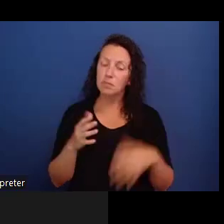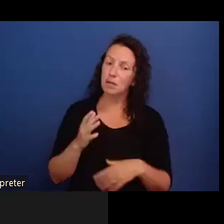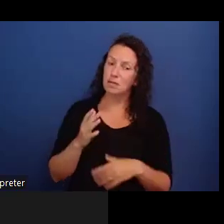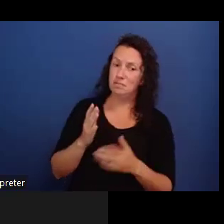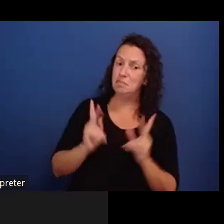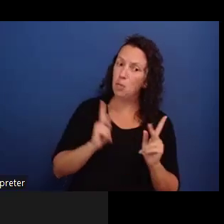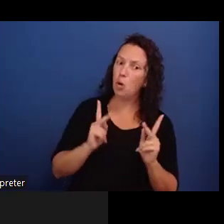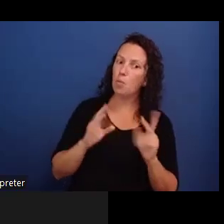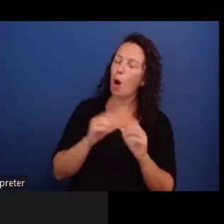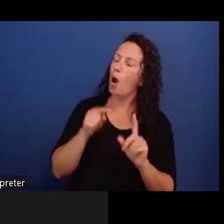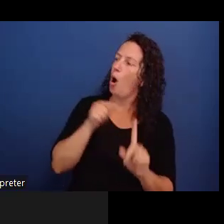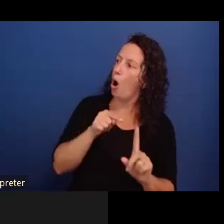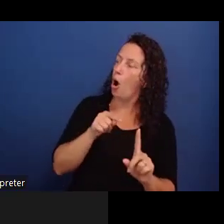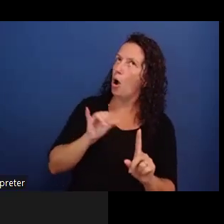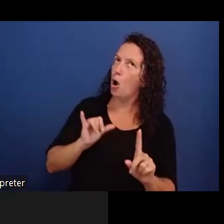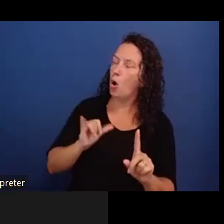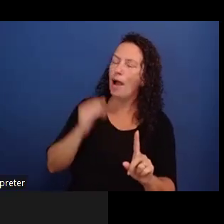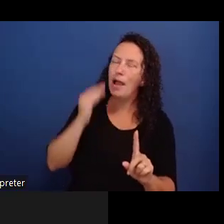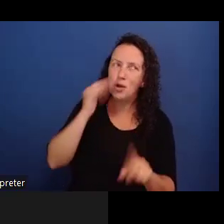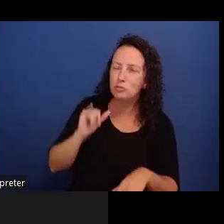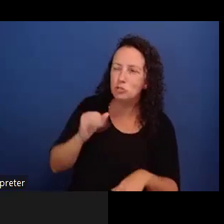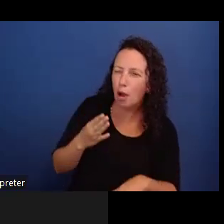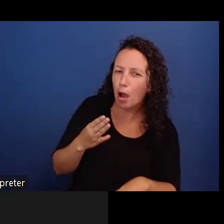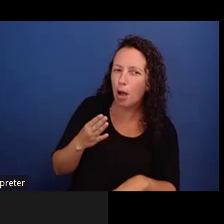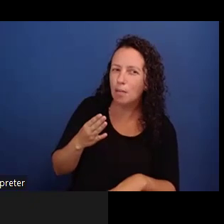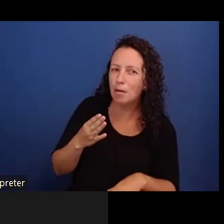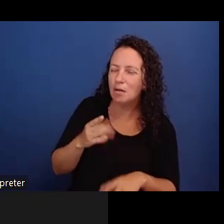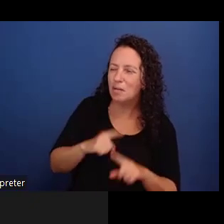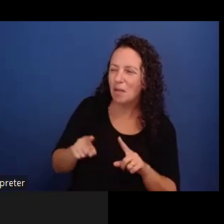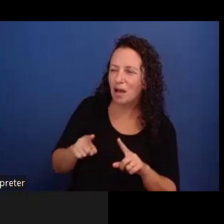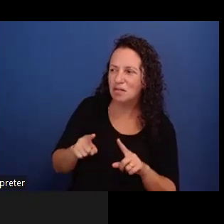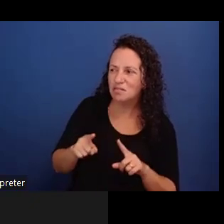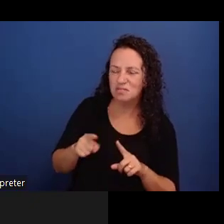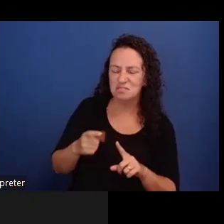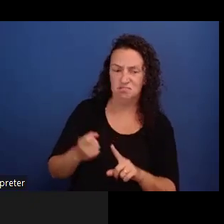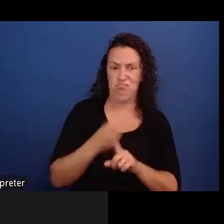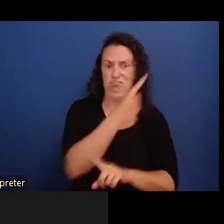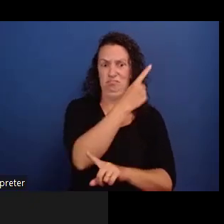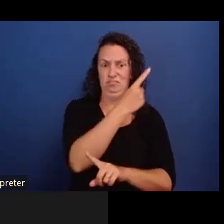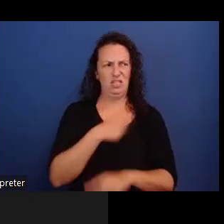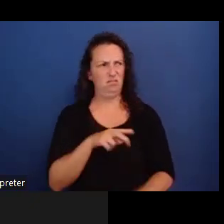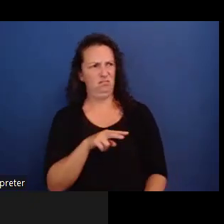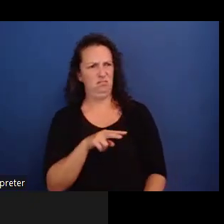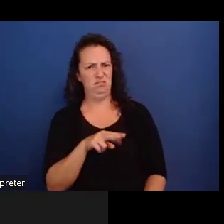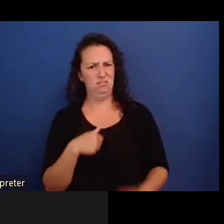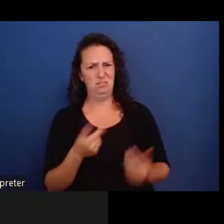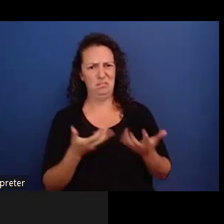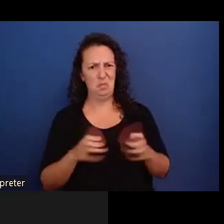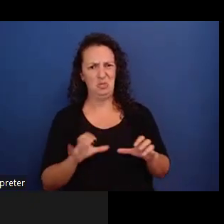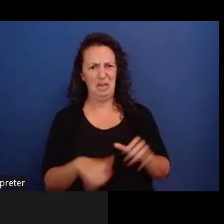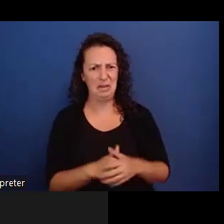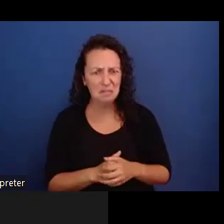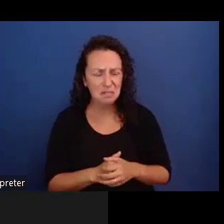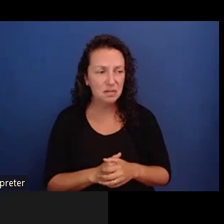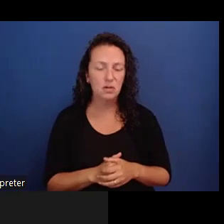and it might not be something that you really want to do. It might or be something that they just